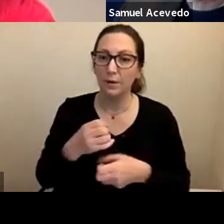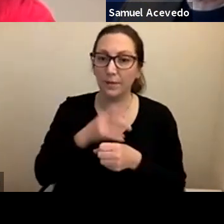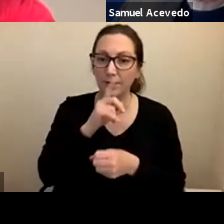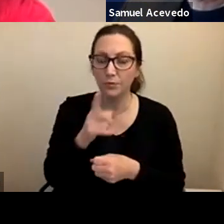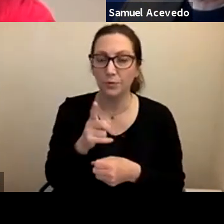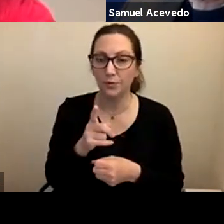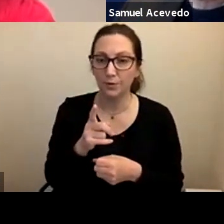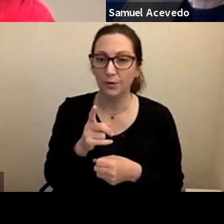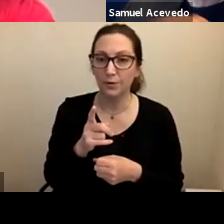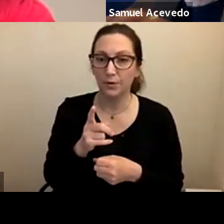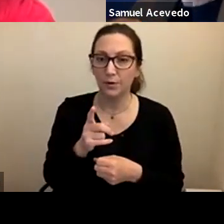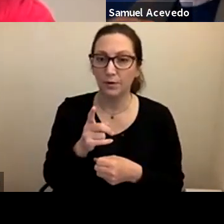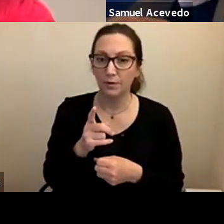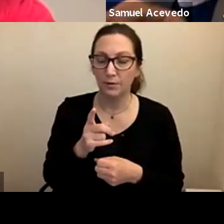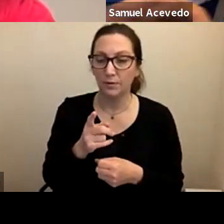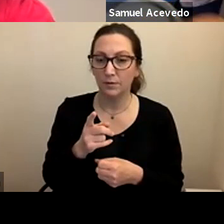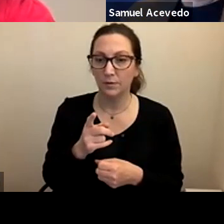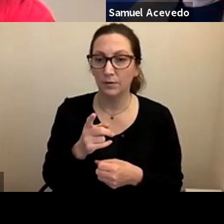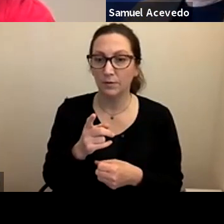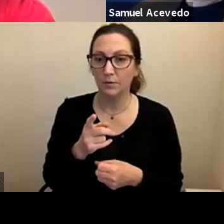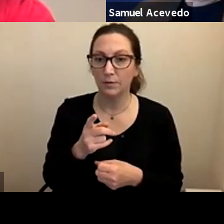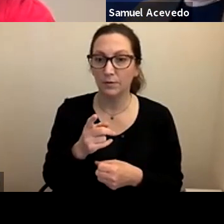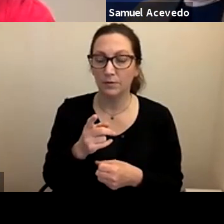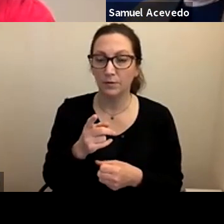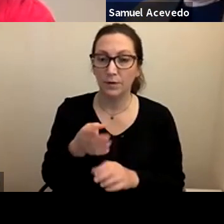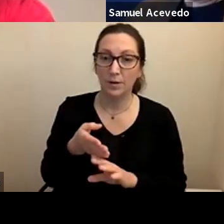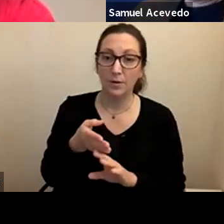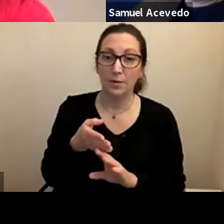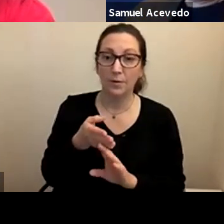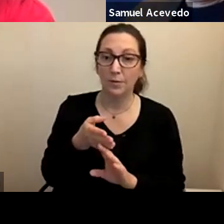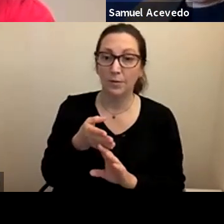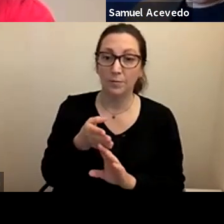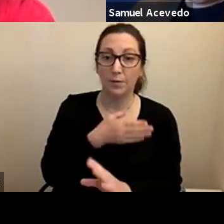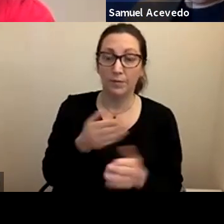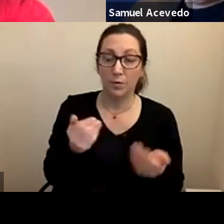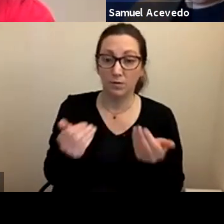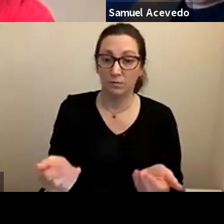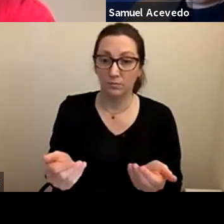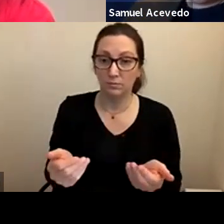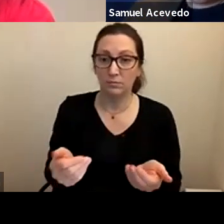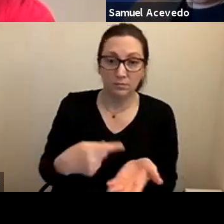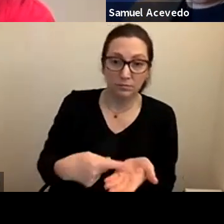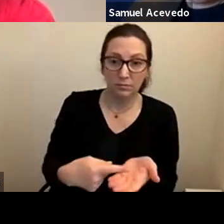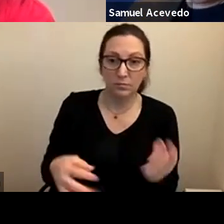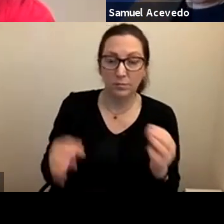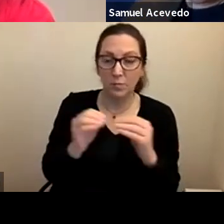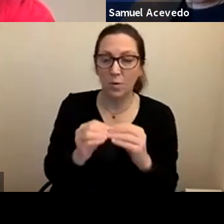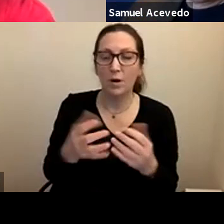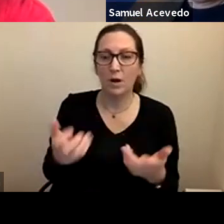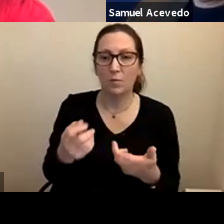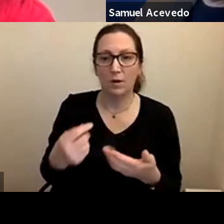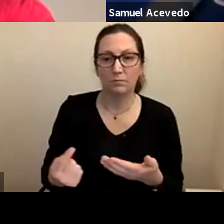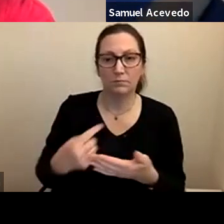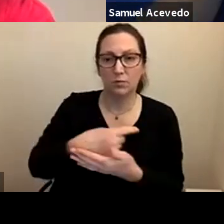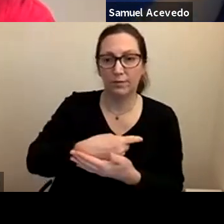a moment before moving to additional discussion to